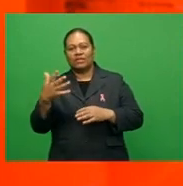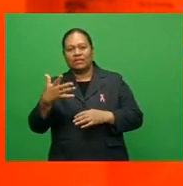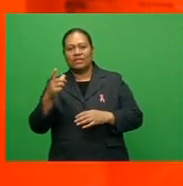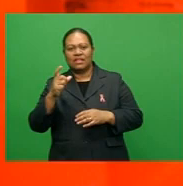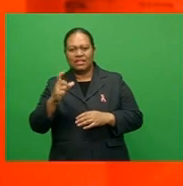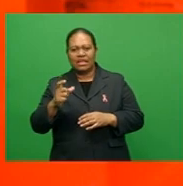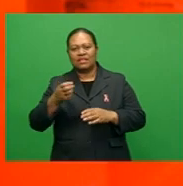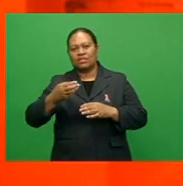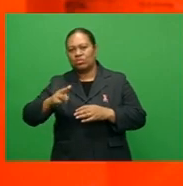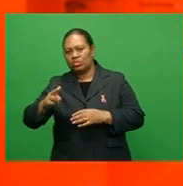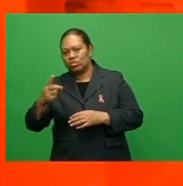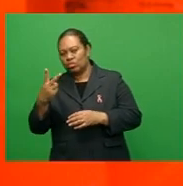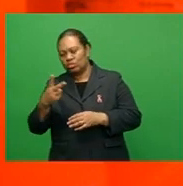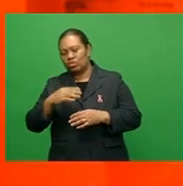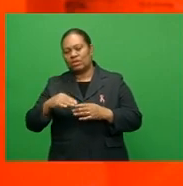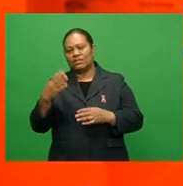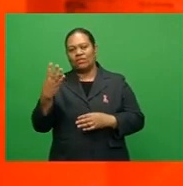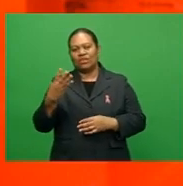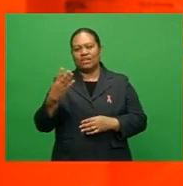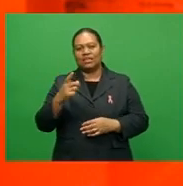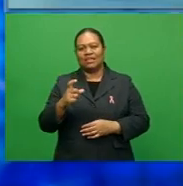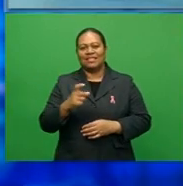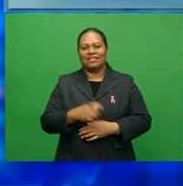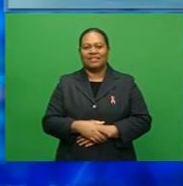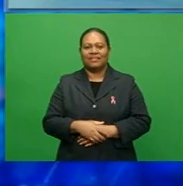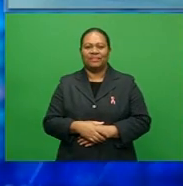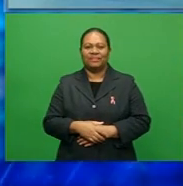to $2.14.